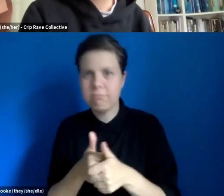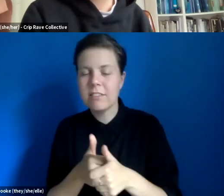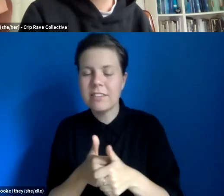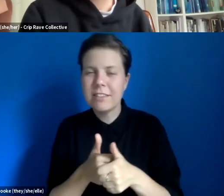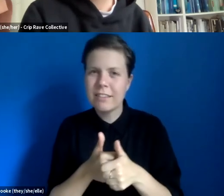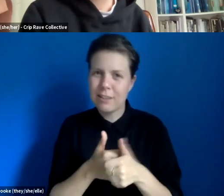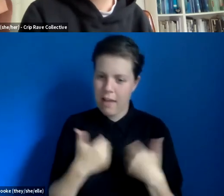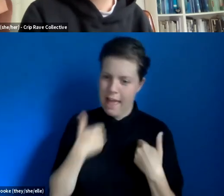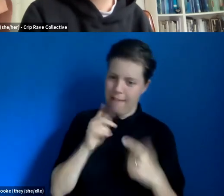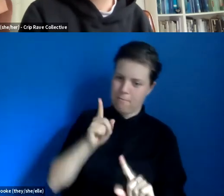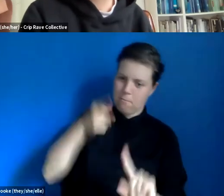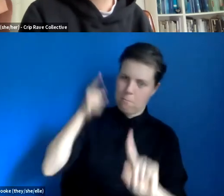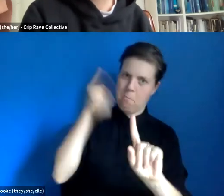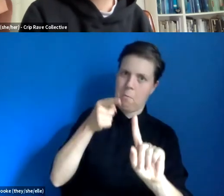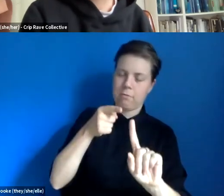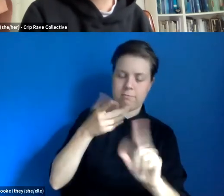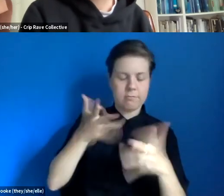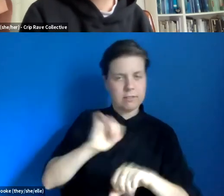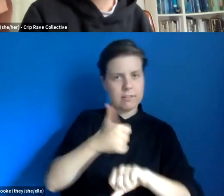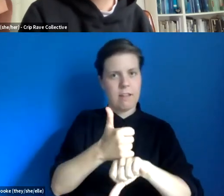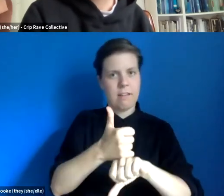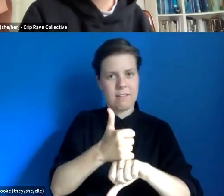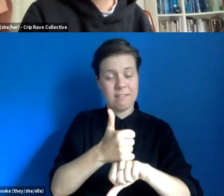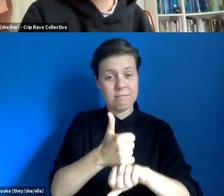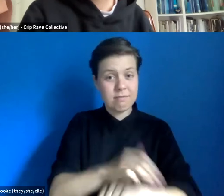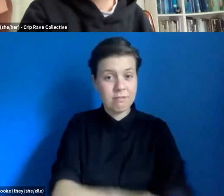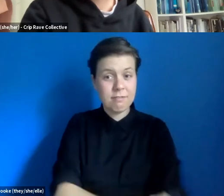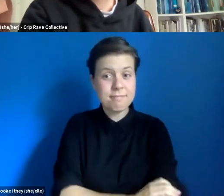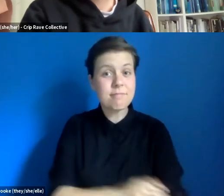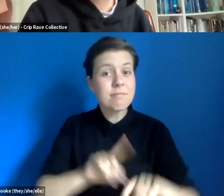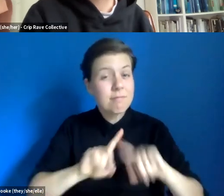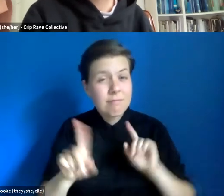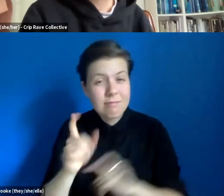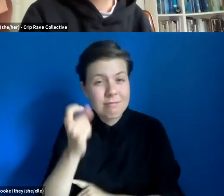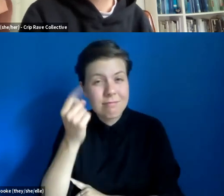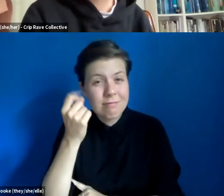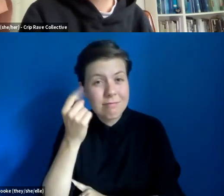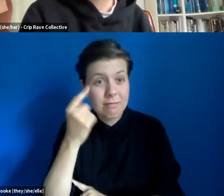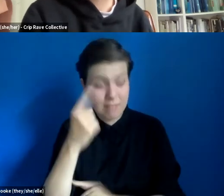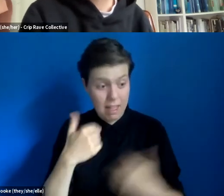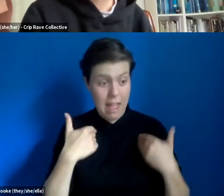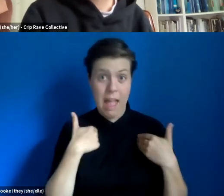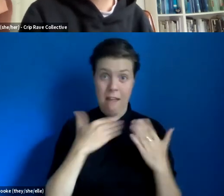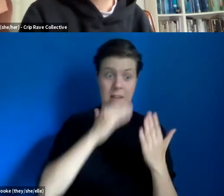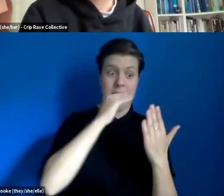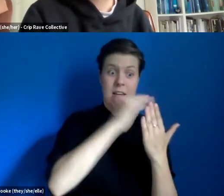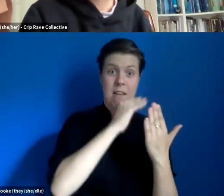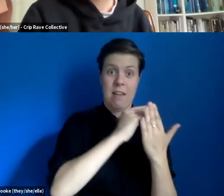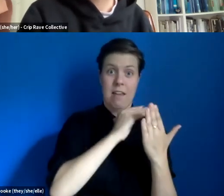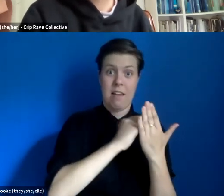definitive finished product. But the recipe book is still not meant to necessarily be